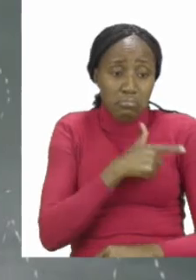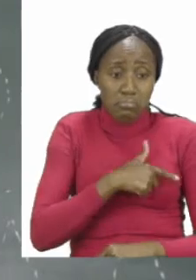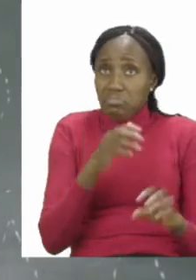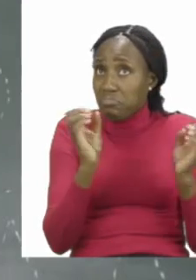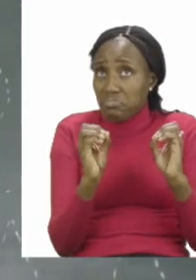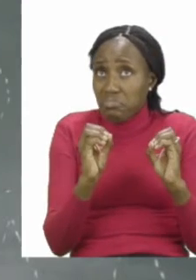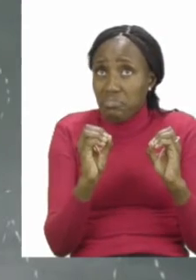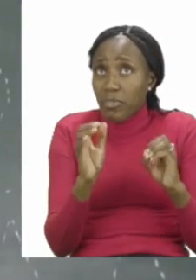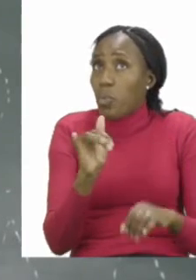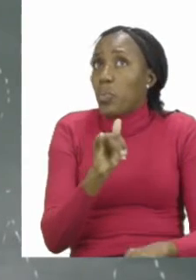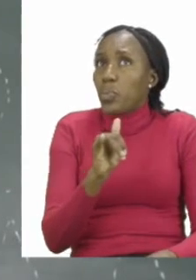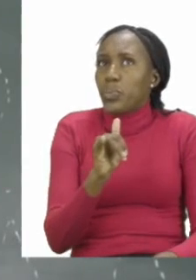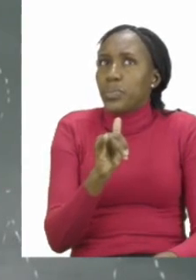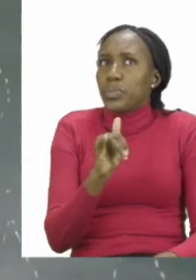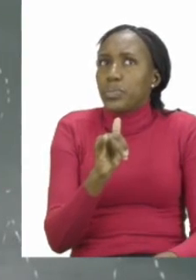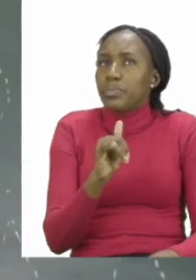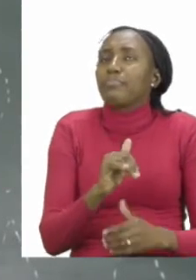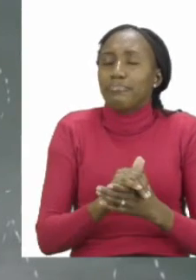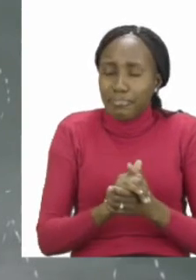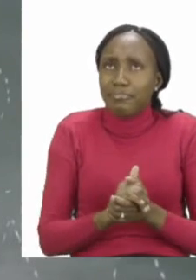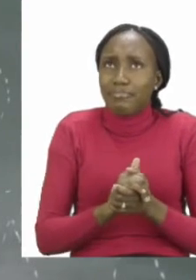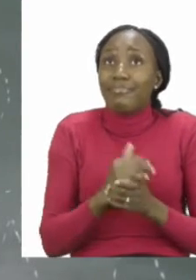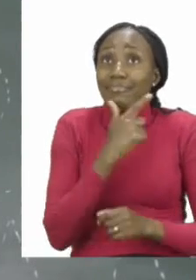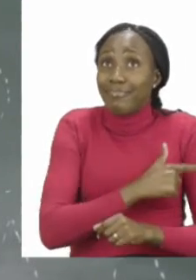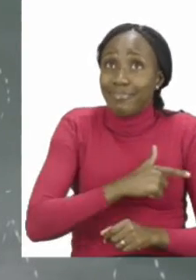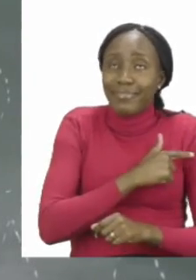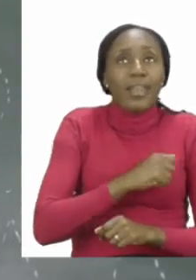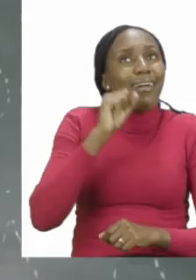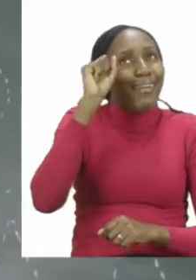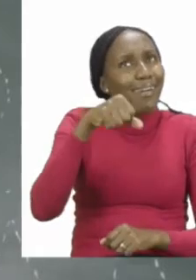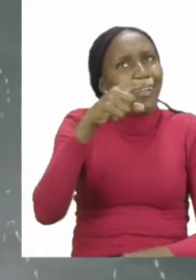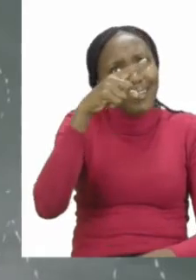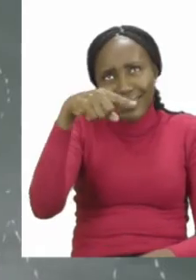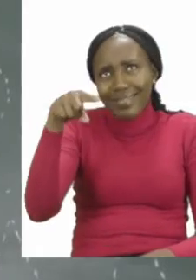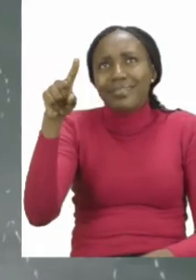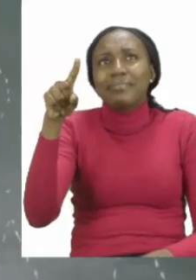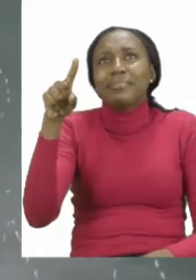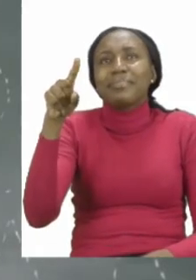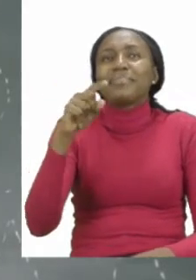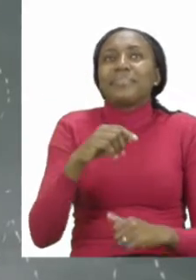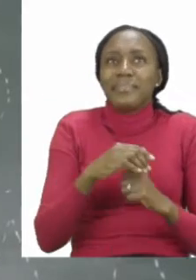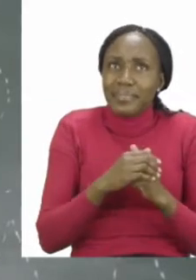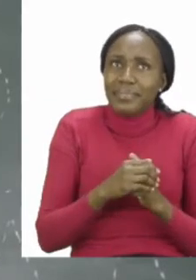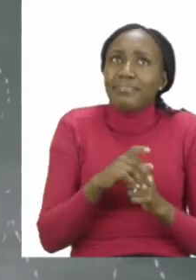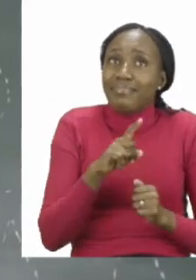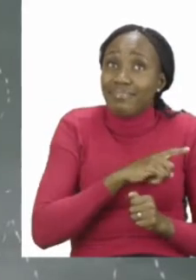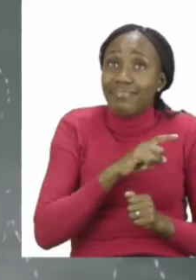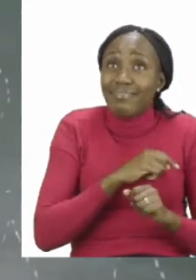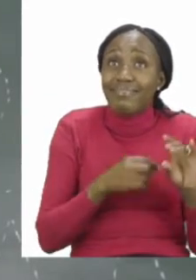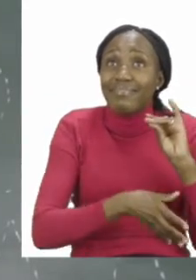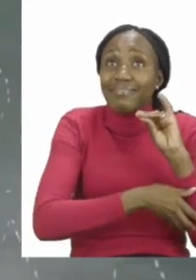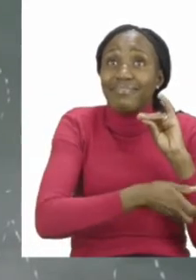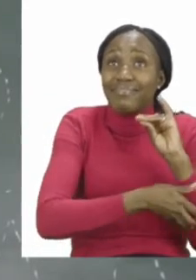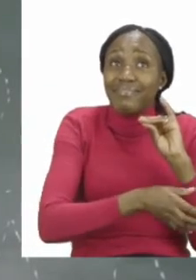non-living? If you said living, then you are right, boys and girls, because the